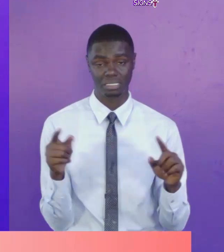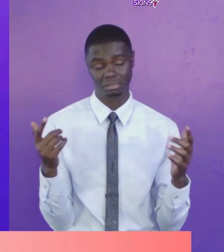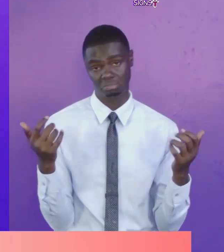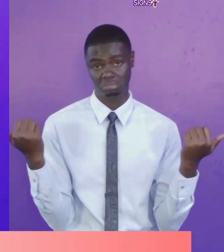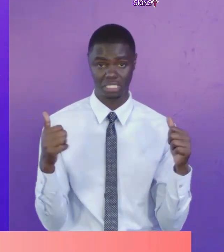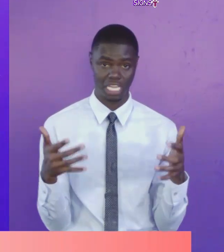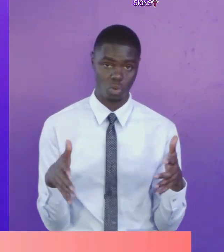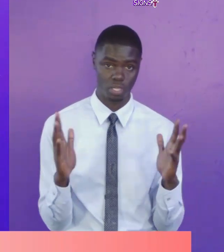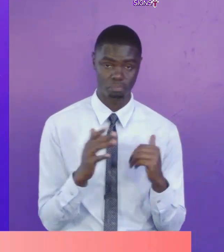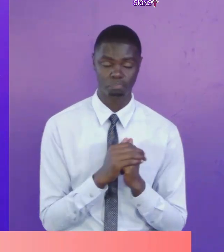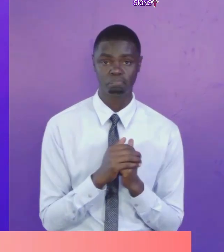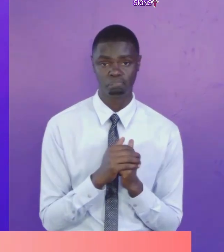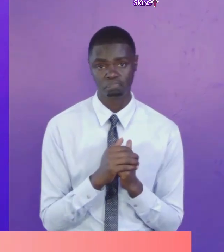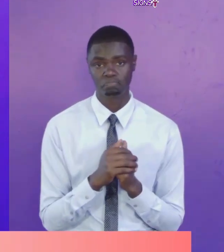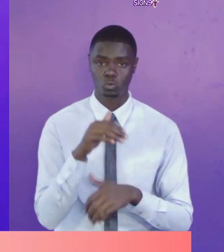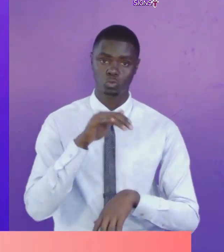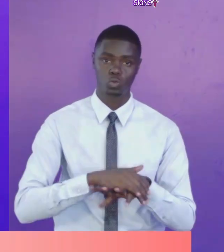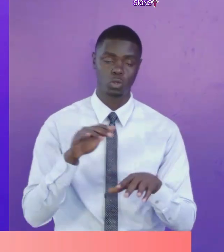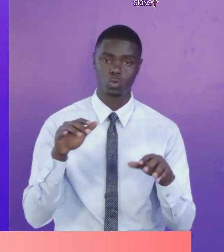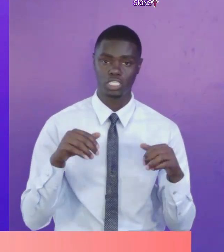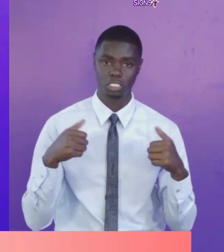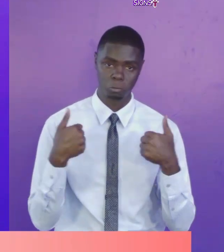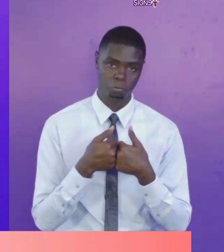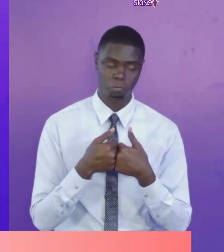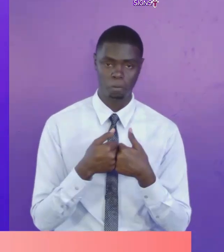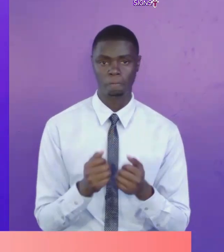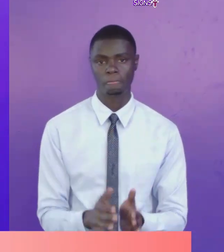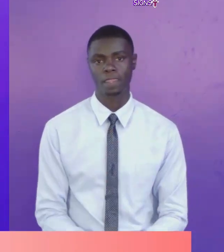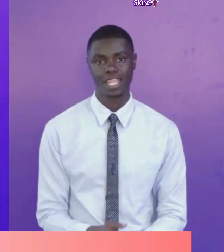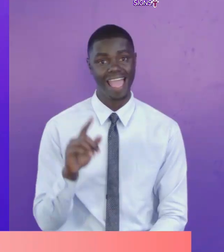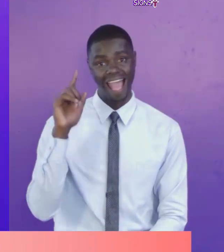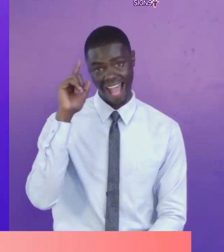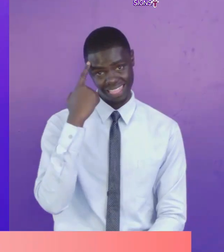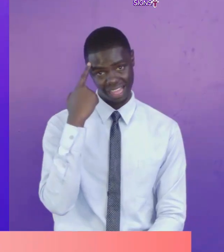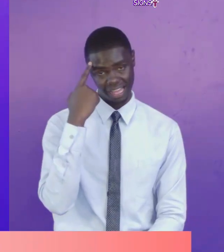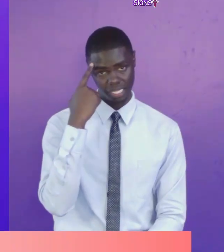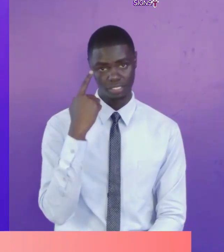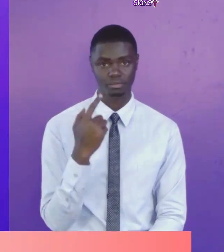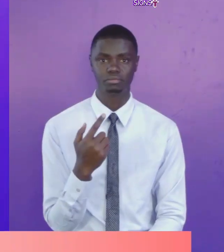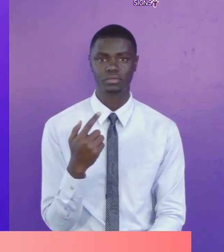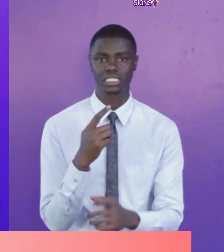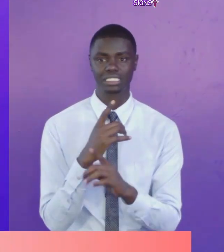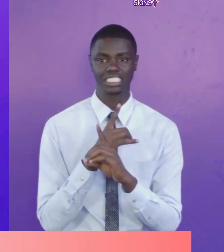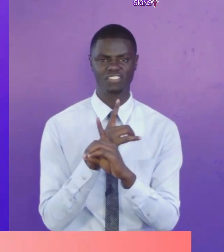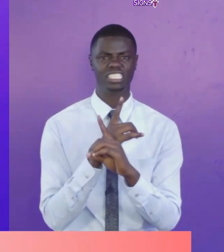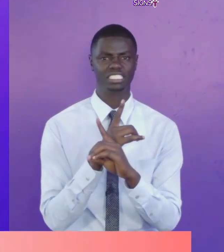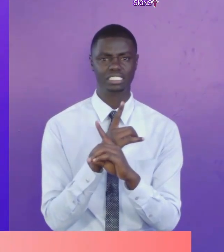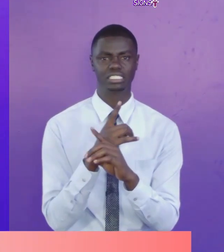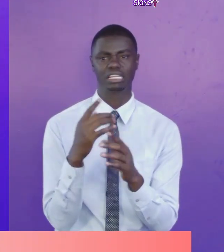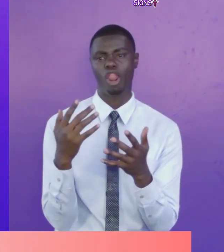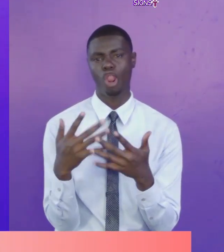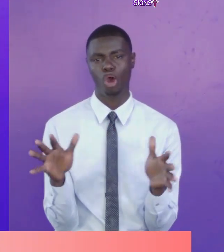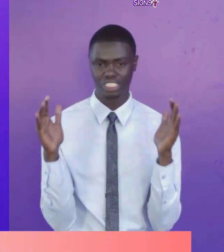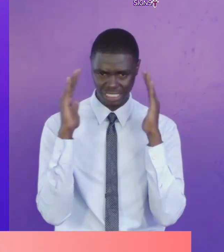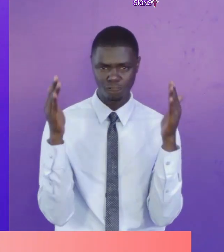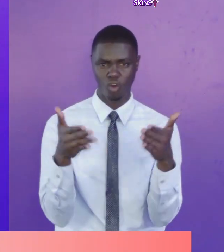anyway, it was a good game. I think their defense somehow lost